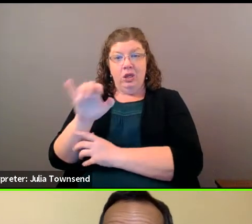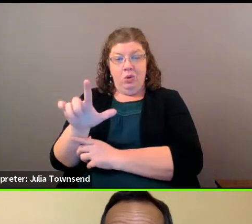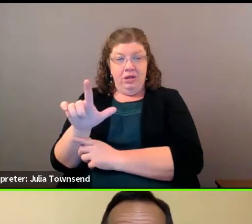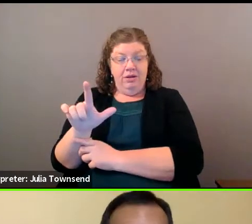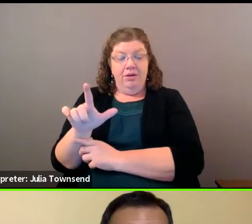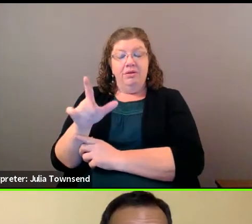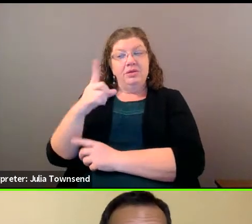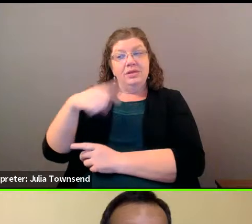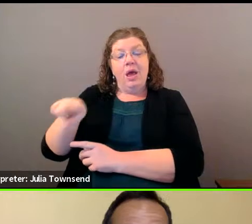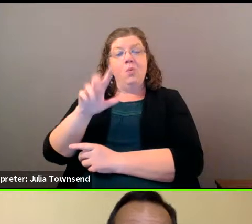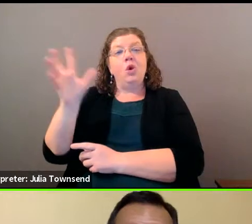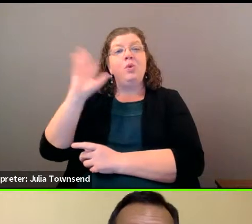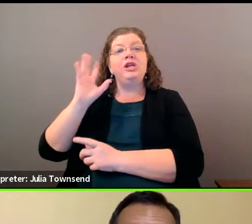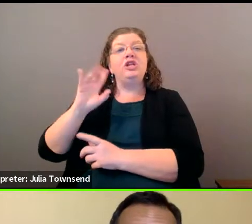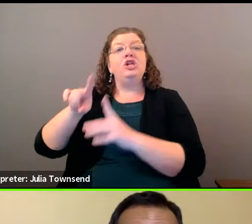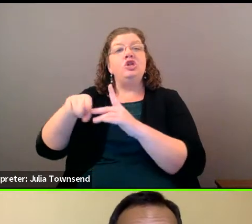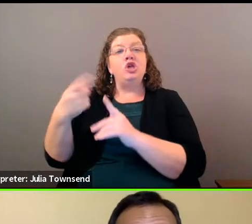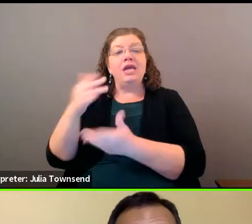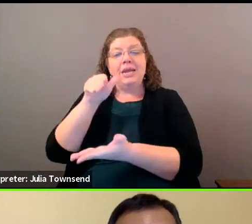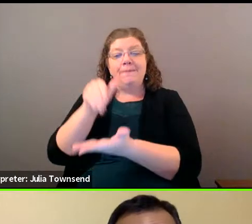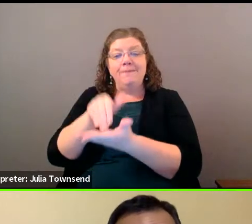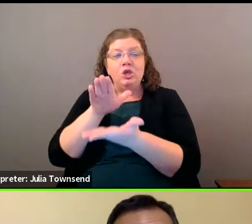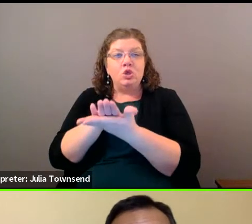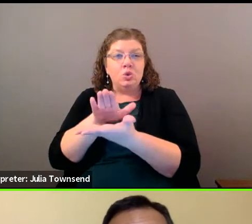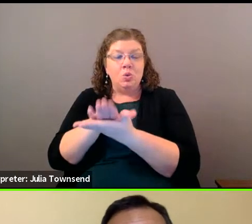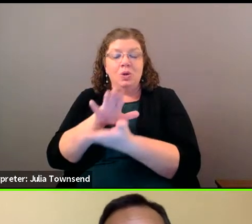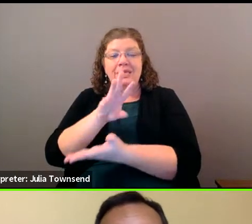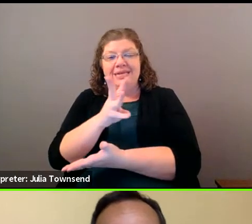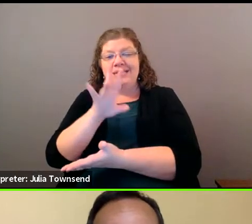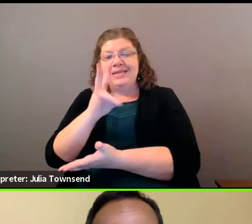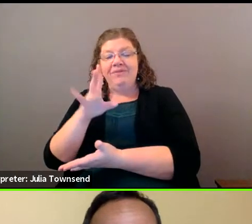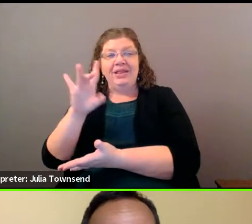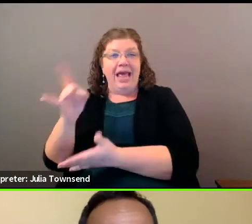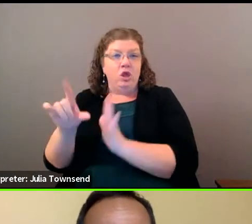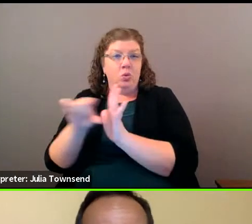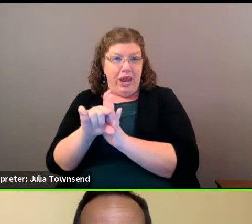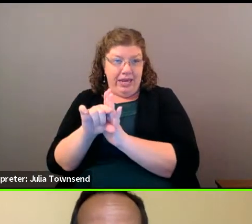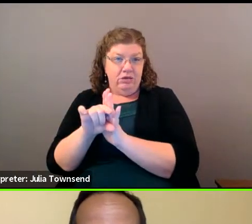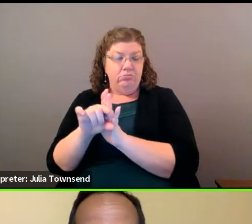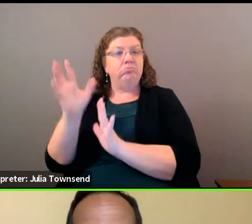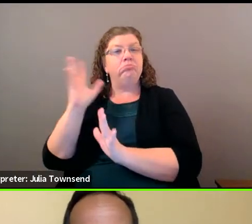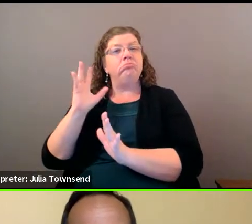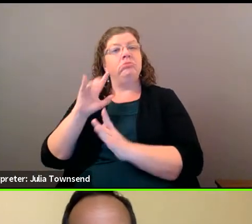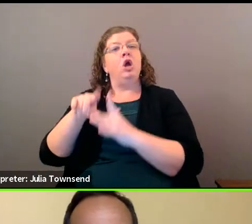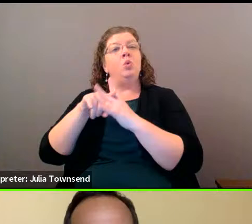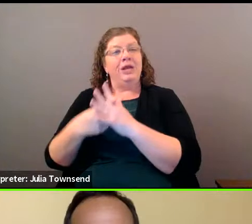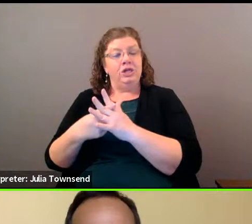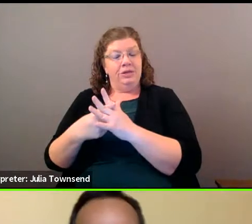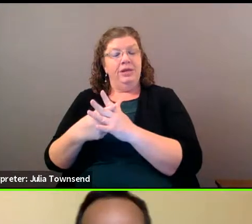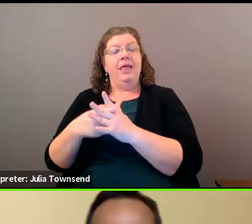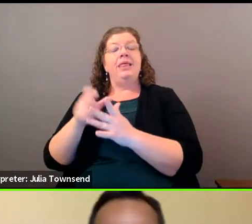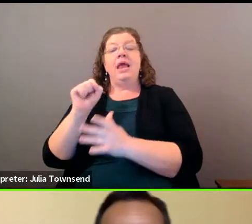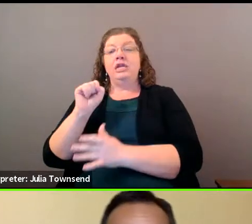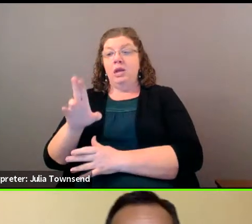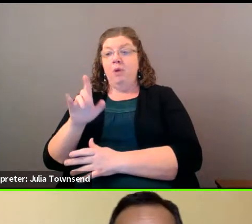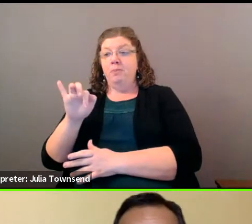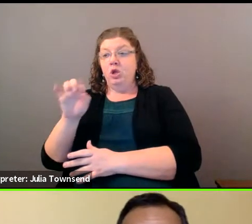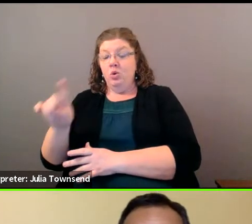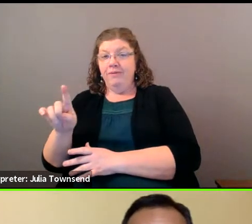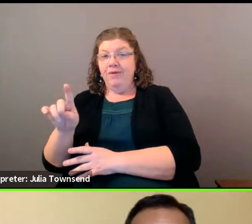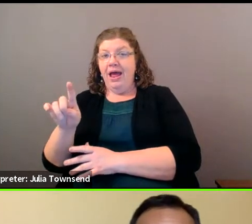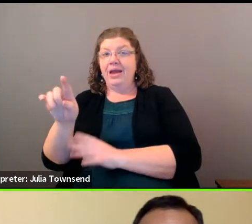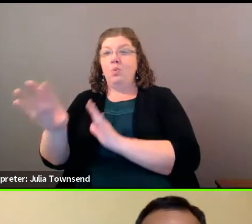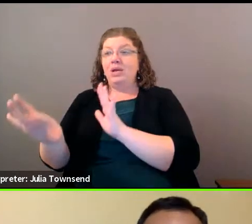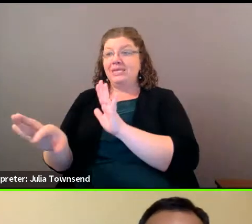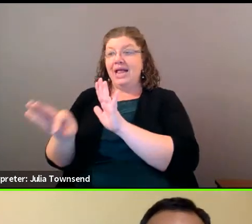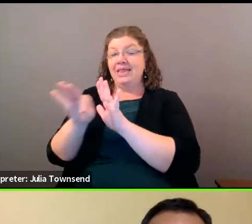were originally just middle school materials, 6th, 7th, and 8th grade. And then as Santa Barbara Unified was selected by